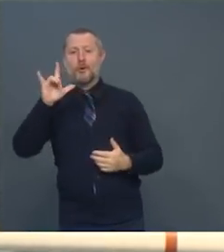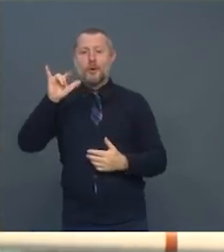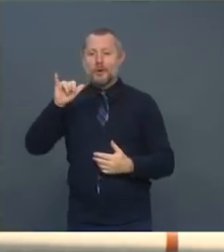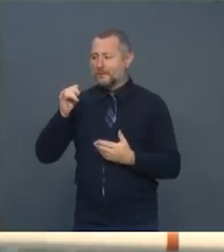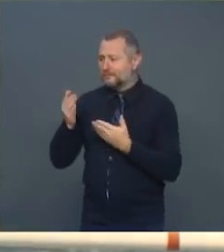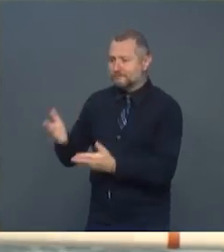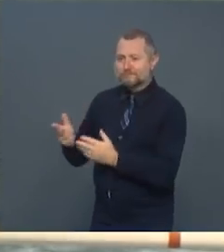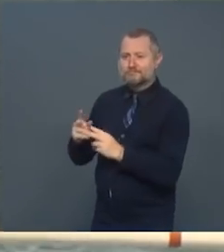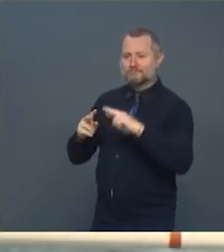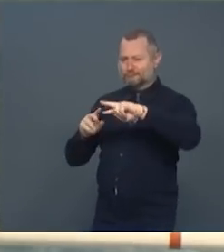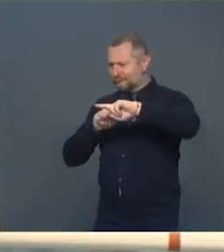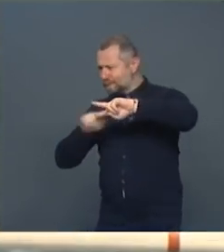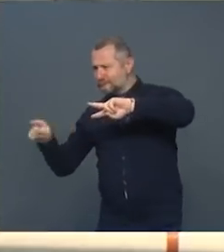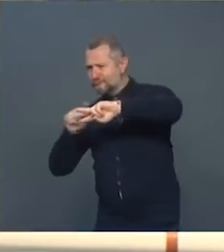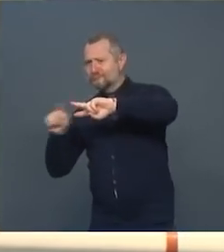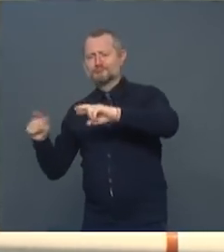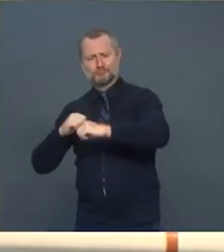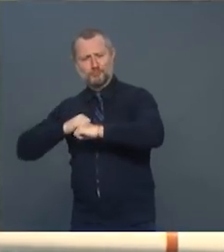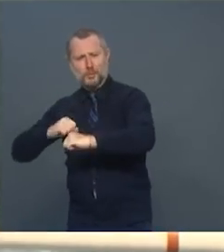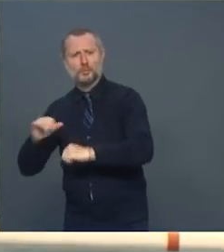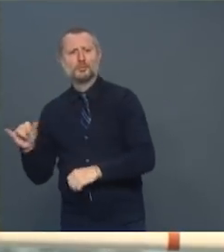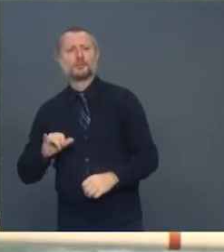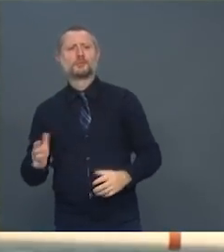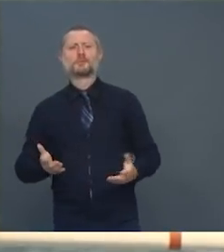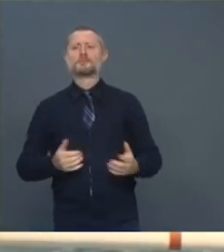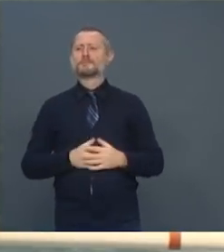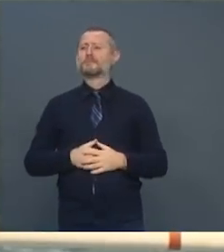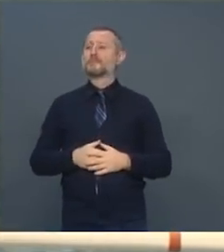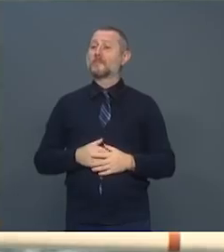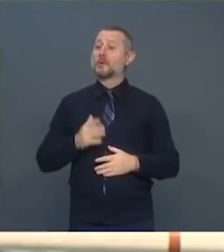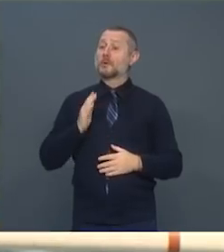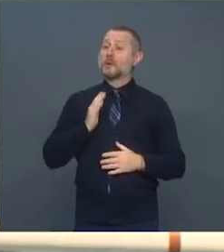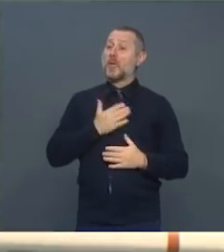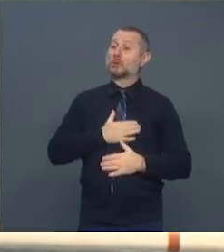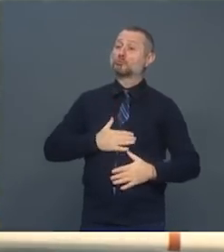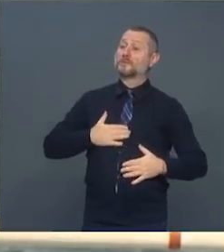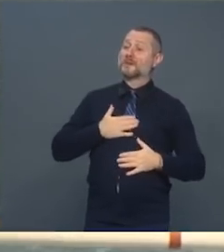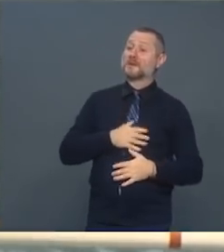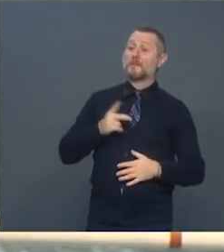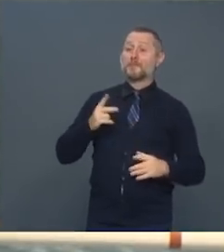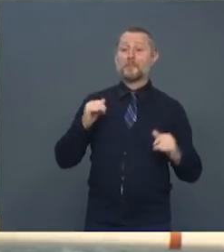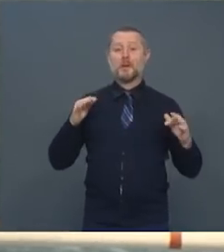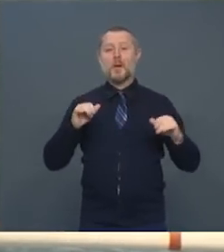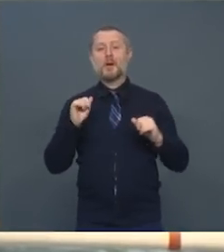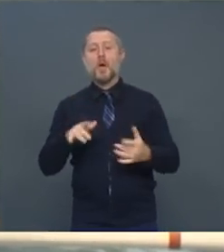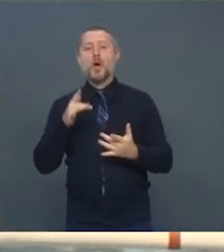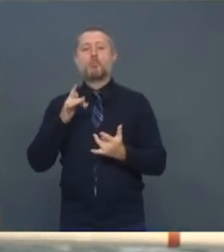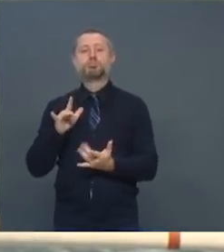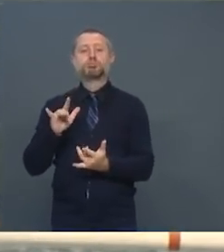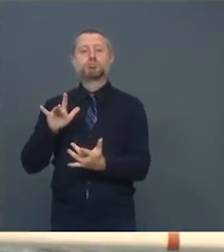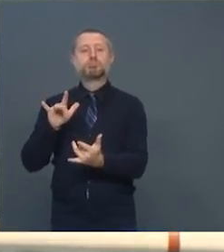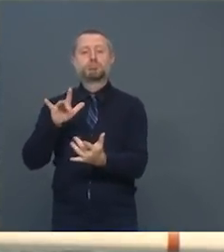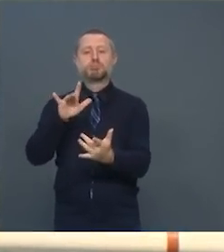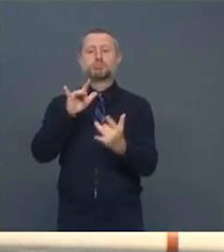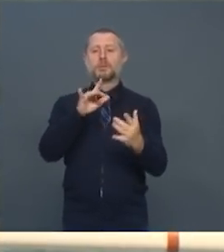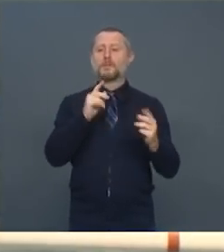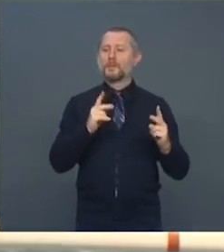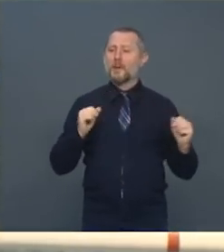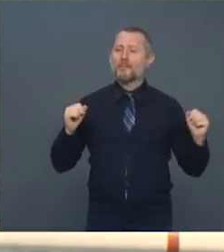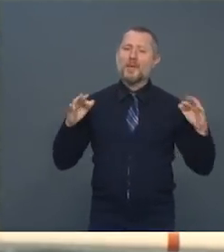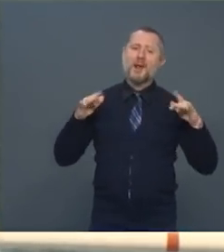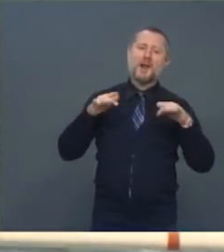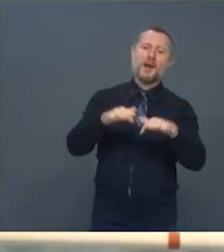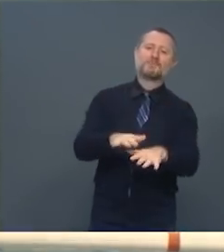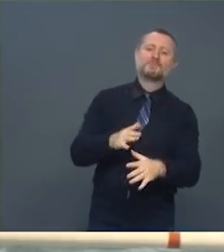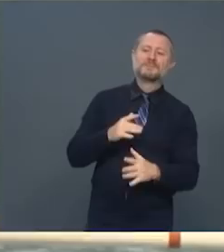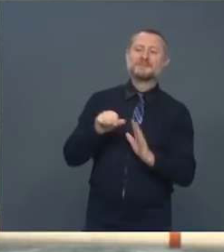in between. Boosting recreation to the point where we're seeing levels never before seen here in our state parks